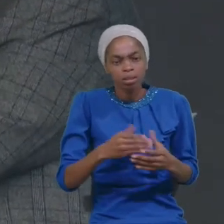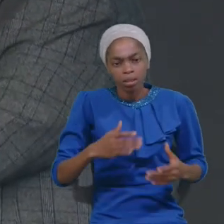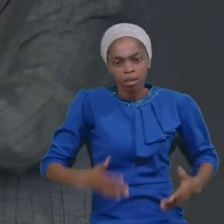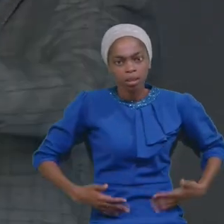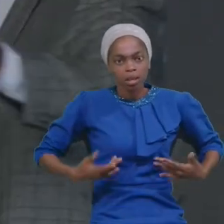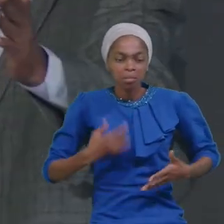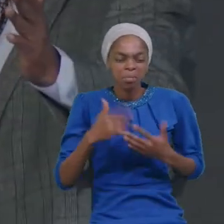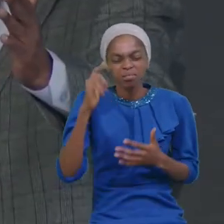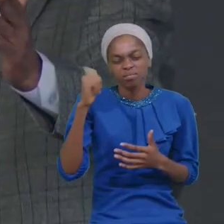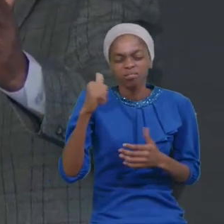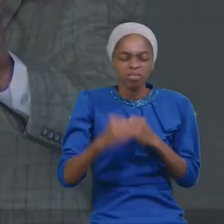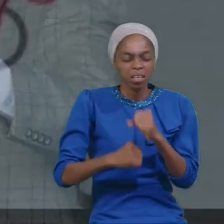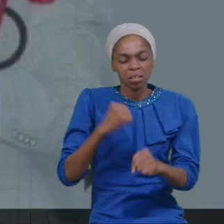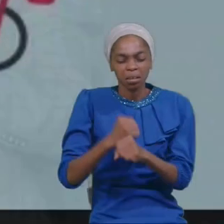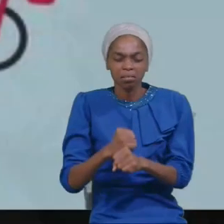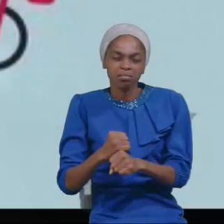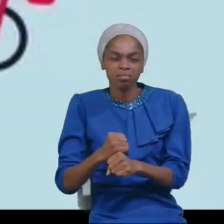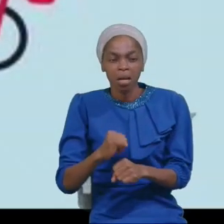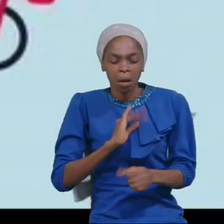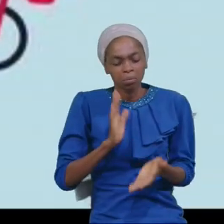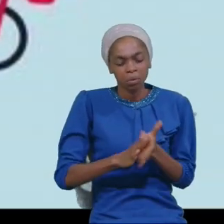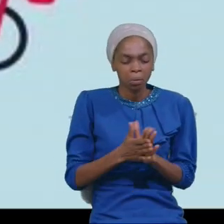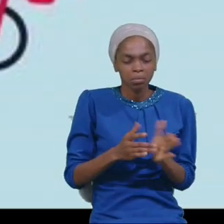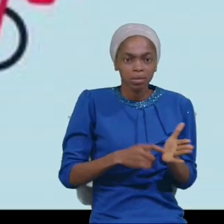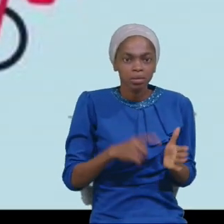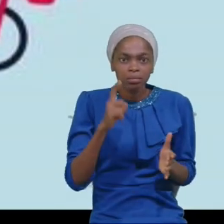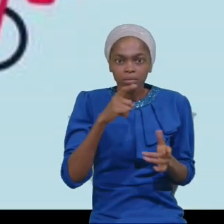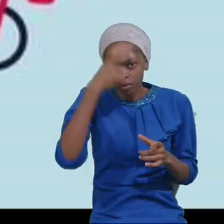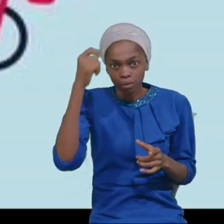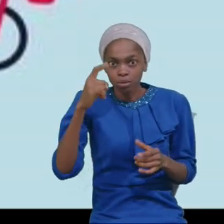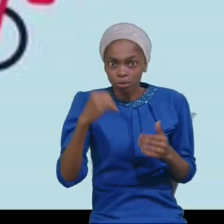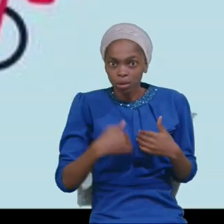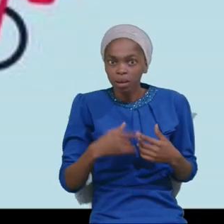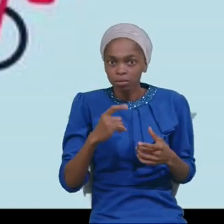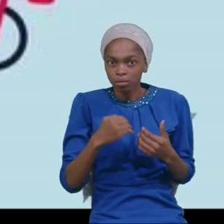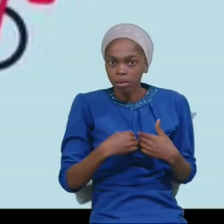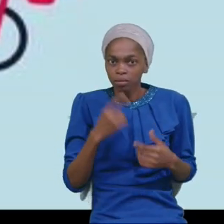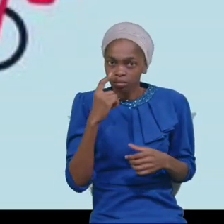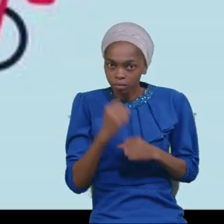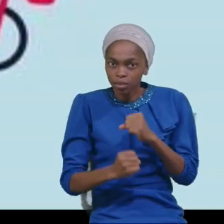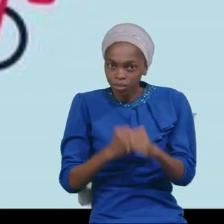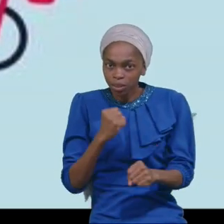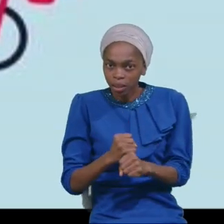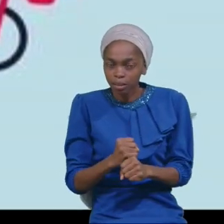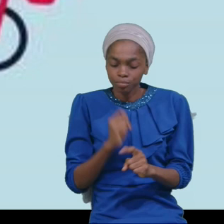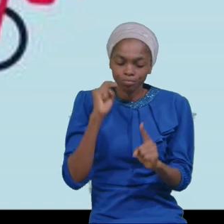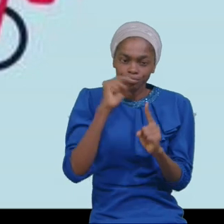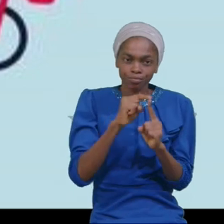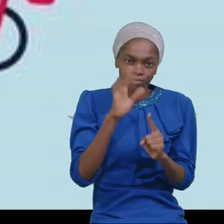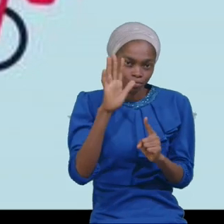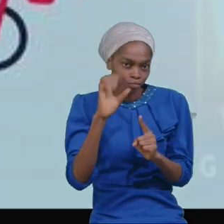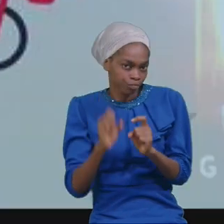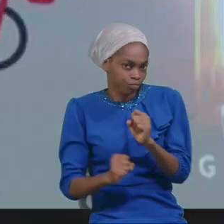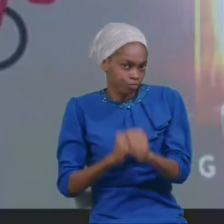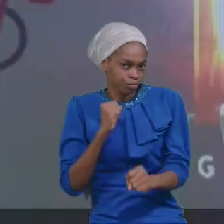goal, a five-year goal, a 10-year goal. And you need to look at the future. And this is